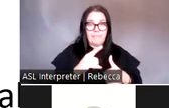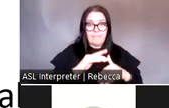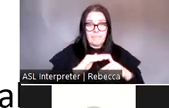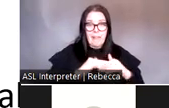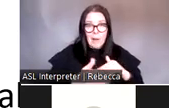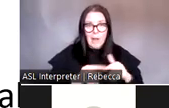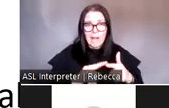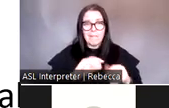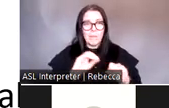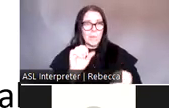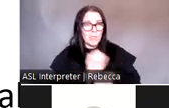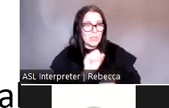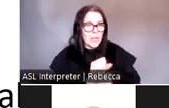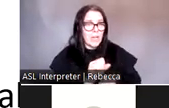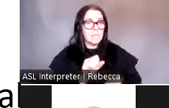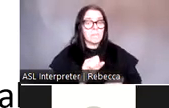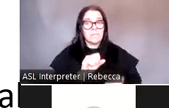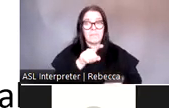micro-credentials to a really good advantage.